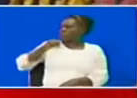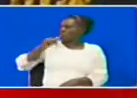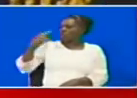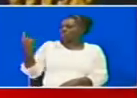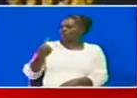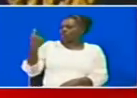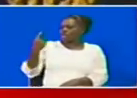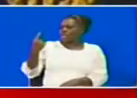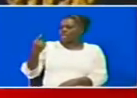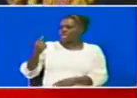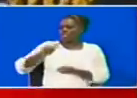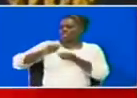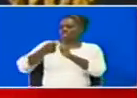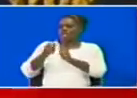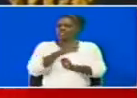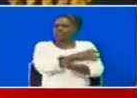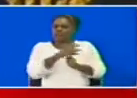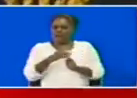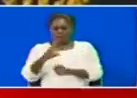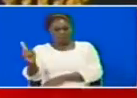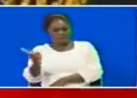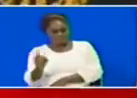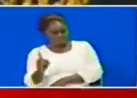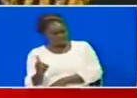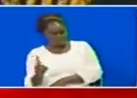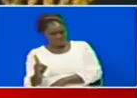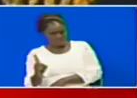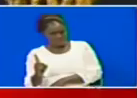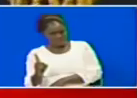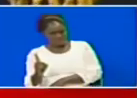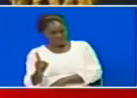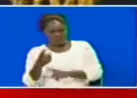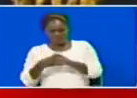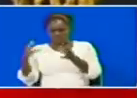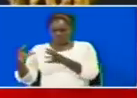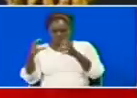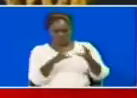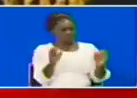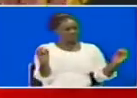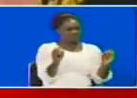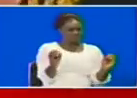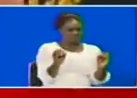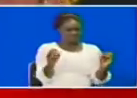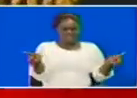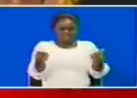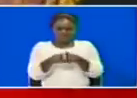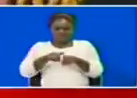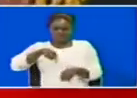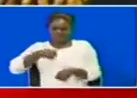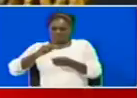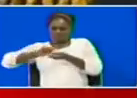transferring power from one Administration to another or from one party to another but we are